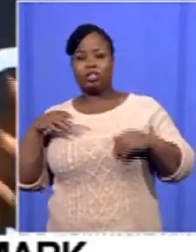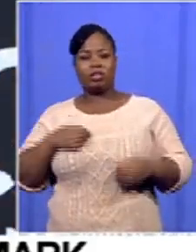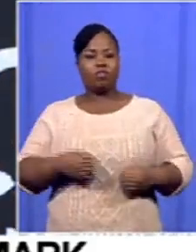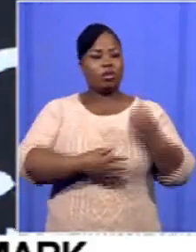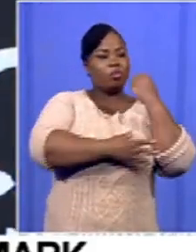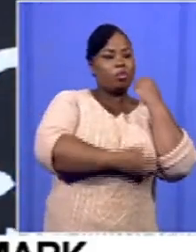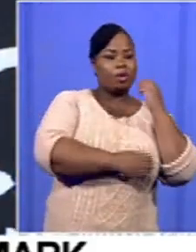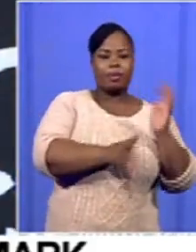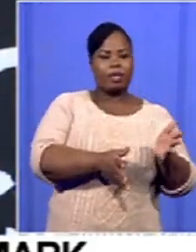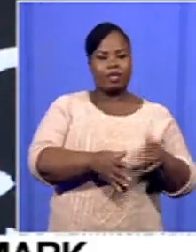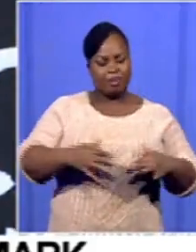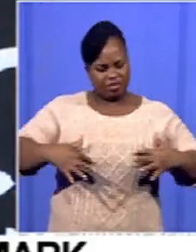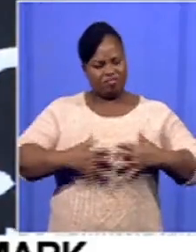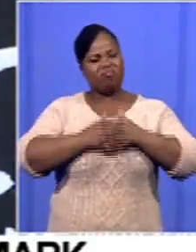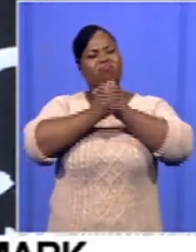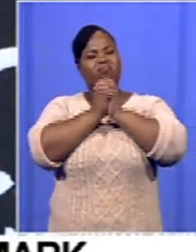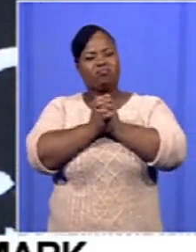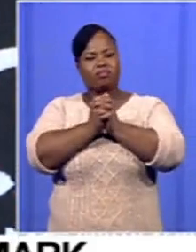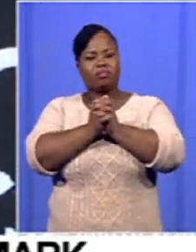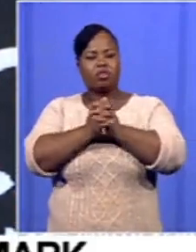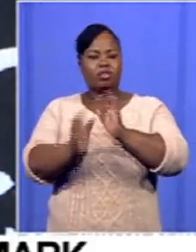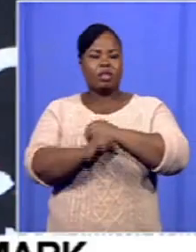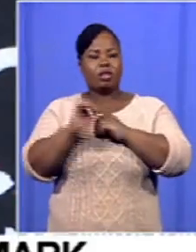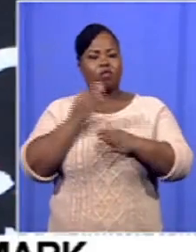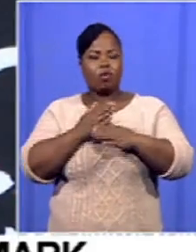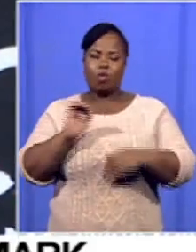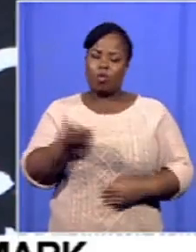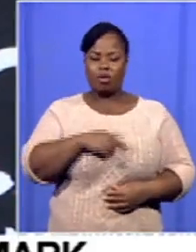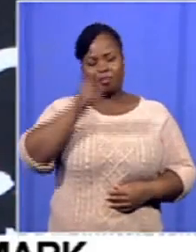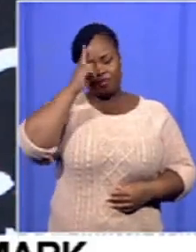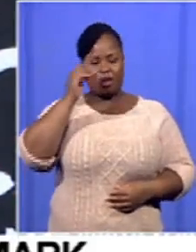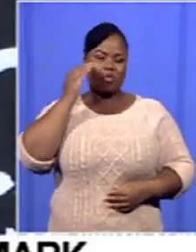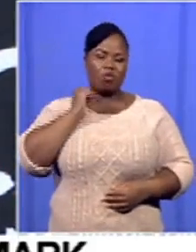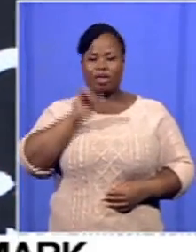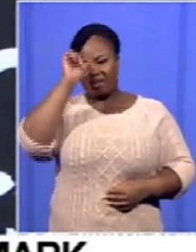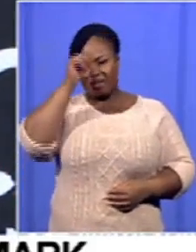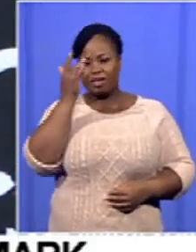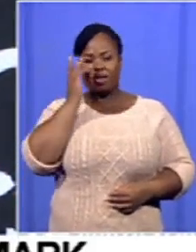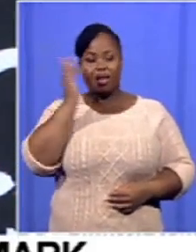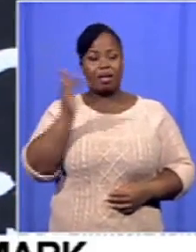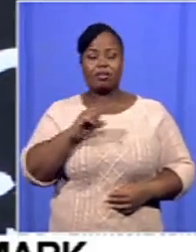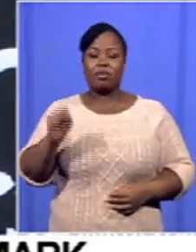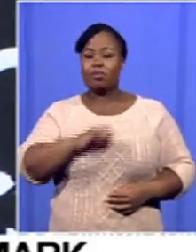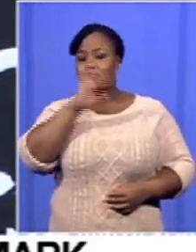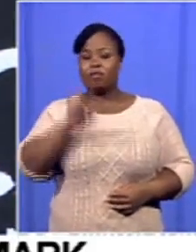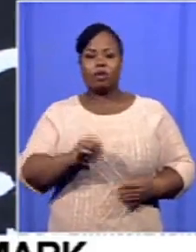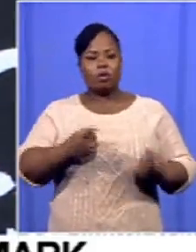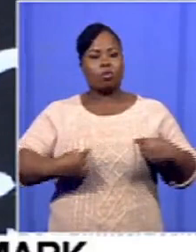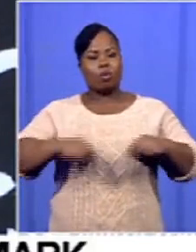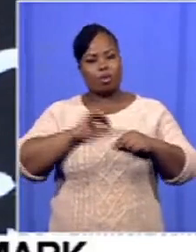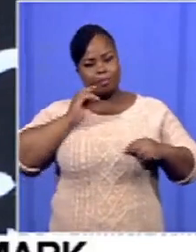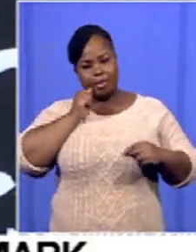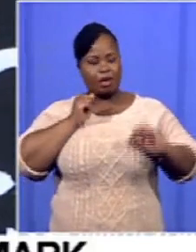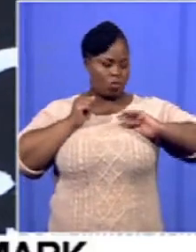the poor, but truly a South Africa that can work for all, black, white, Indian and colored, a South Africa upon which all men and women